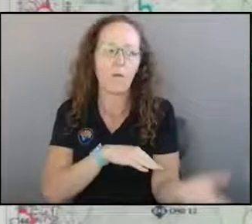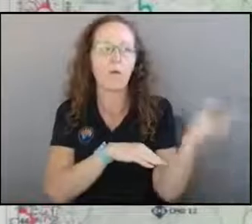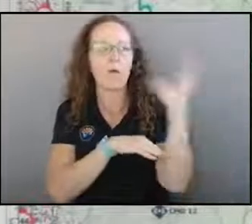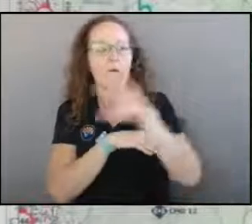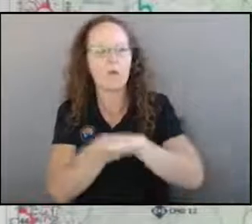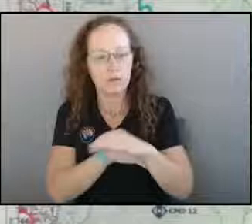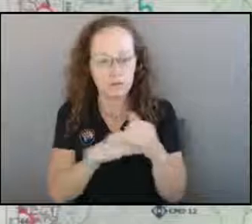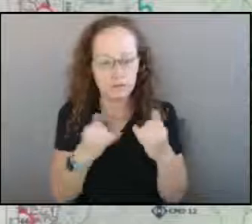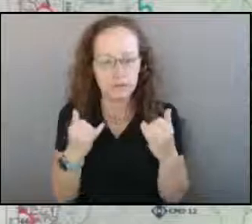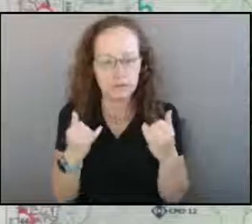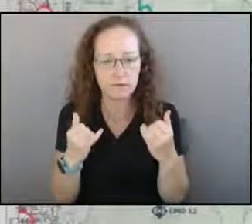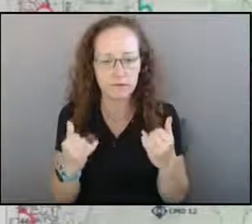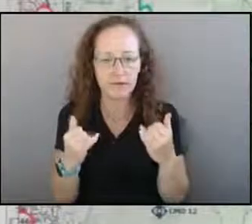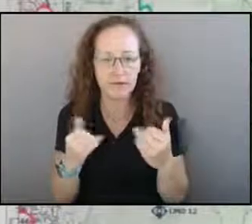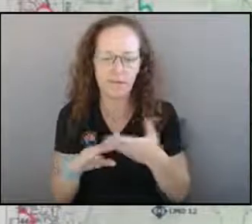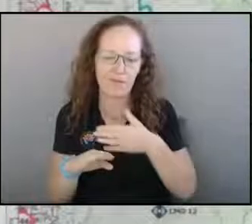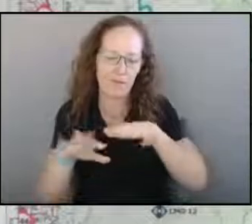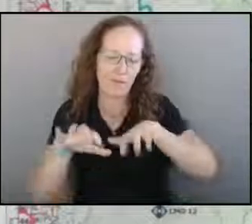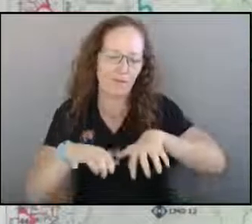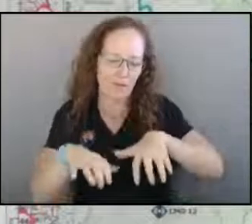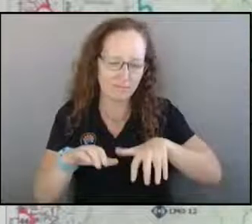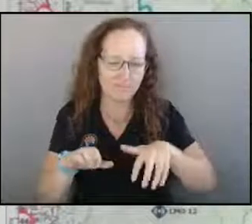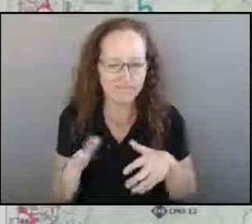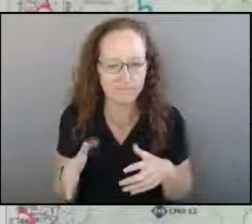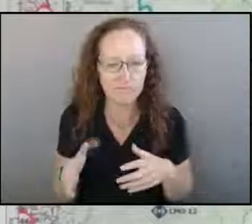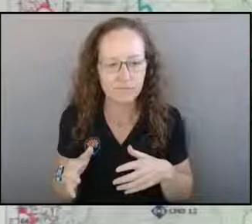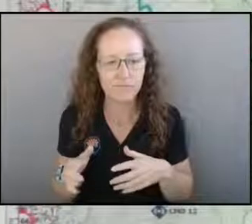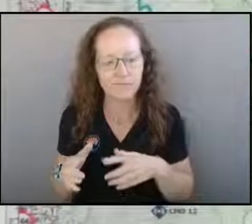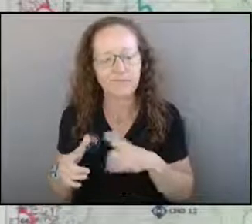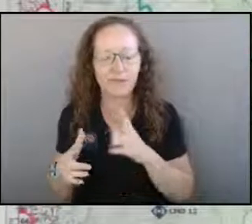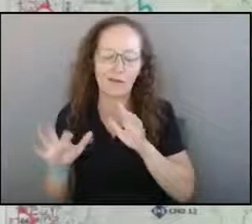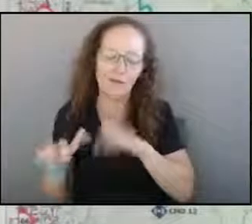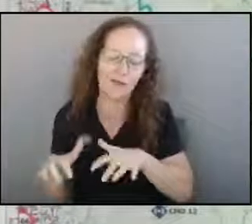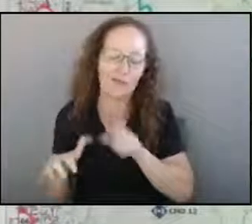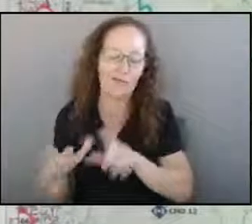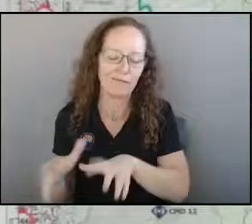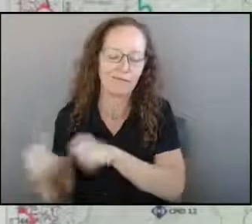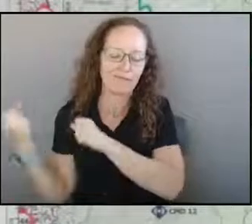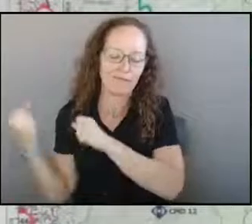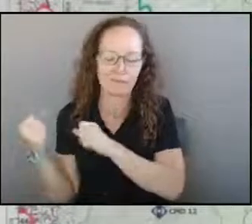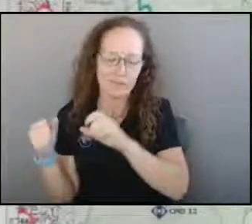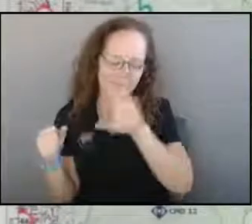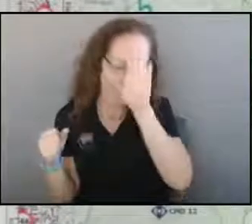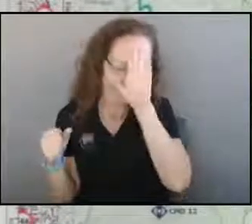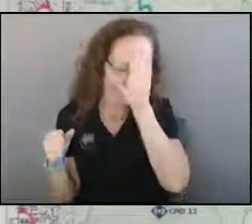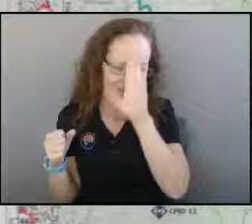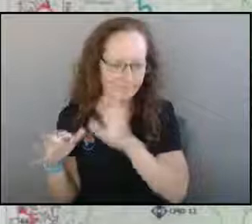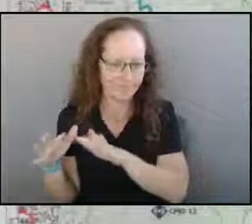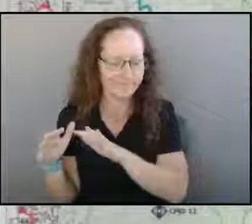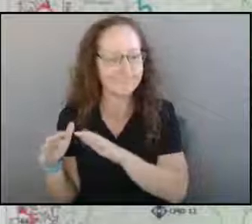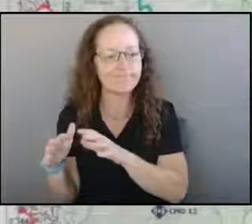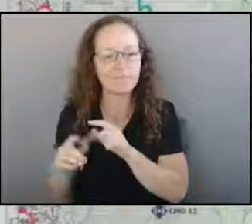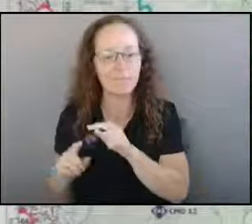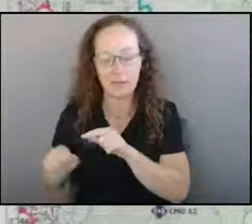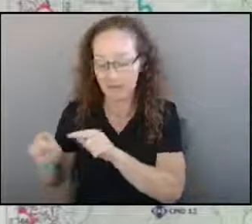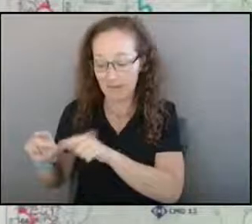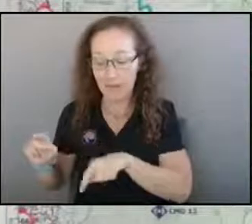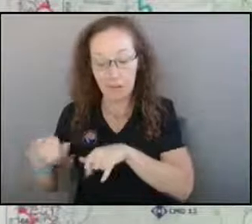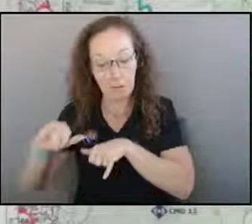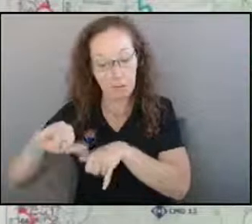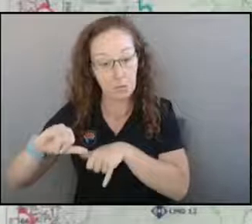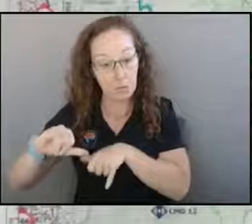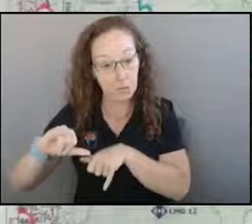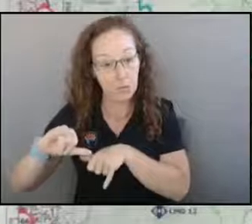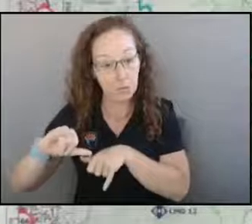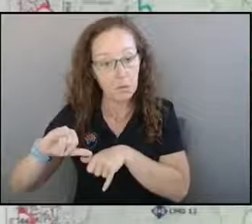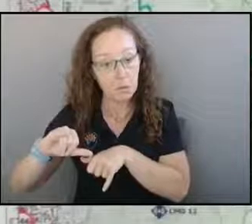the precip, when we had to take our firefighters off the line. All around that corner there is holding very well. They've used